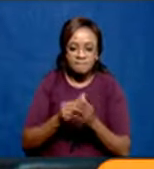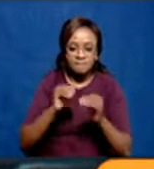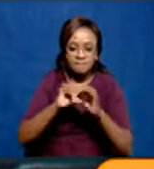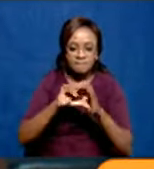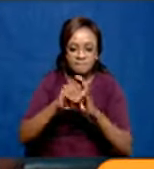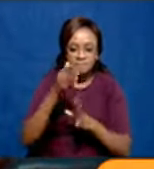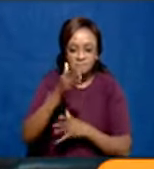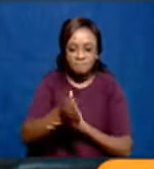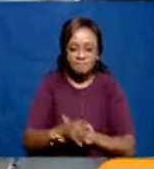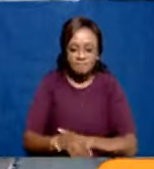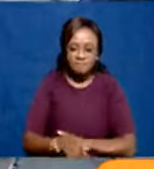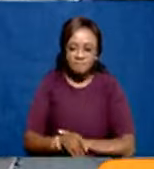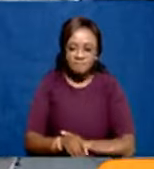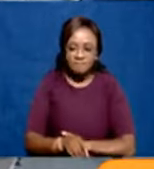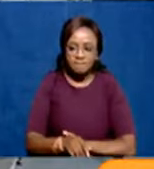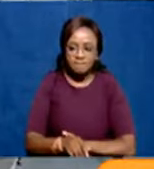Dr.